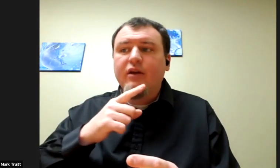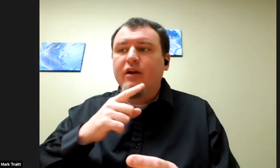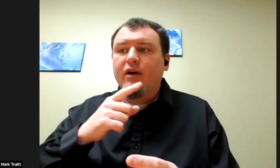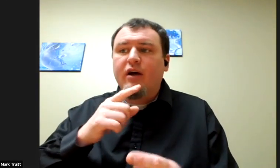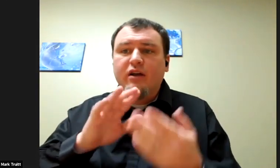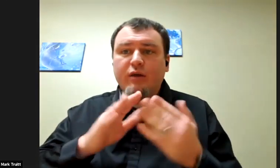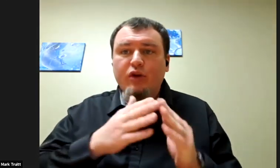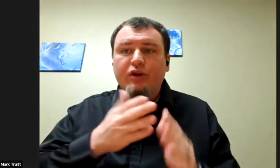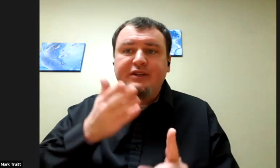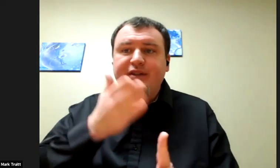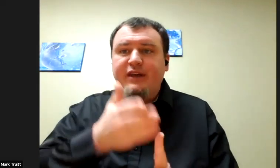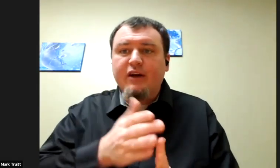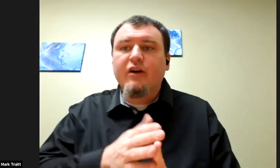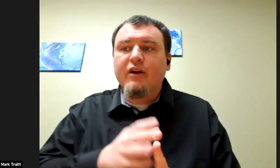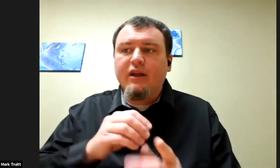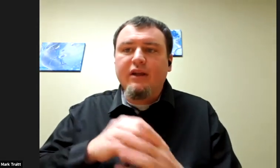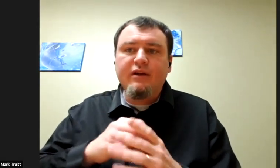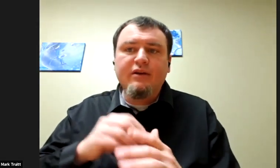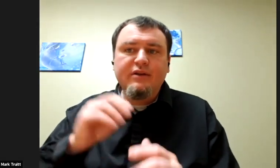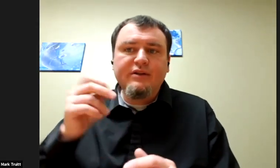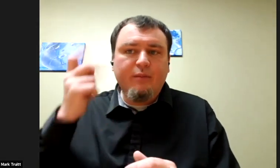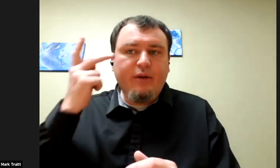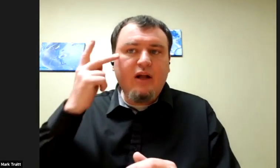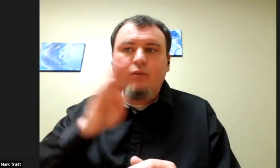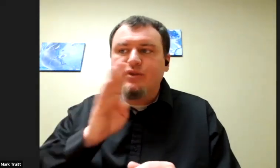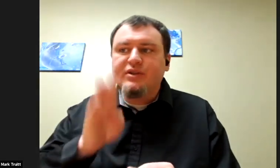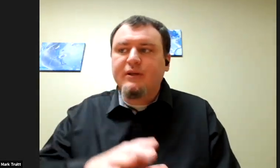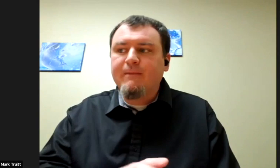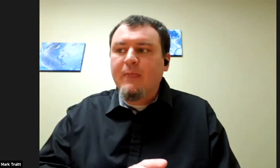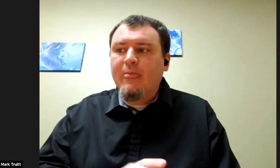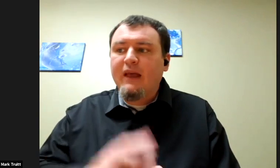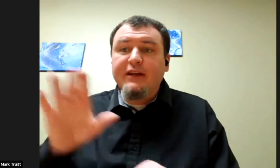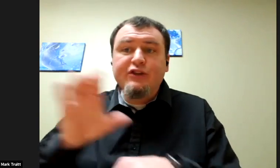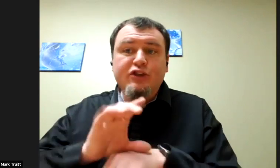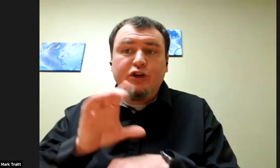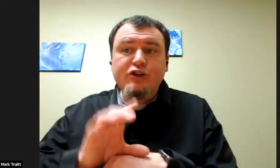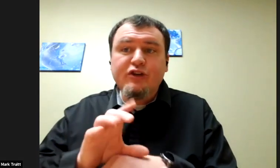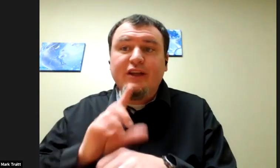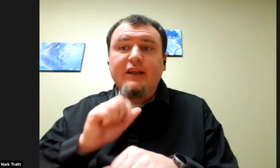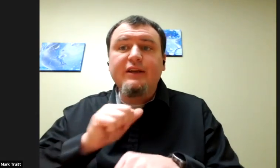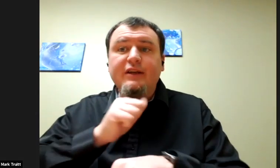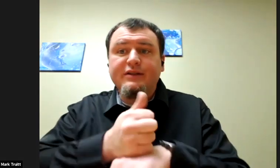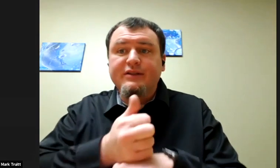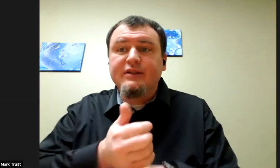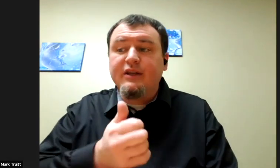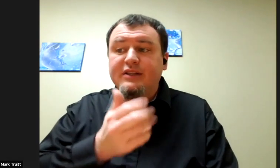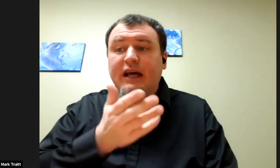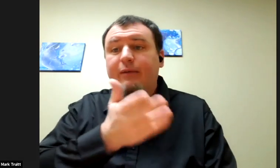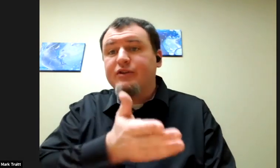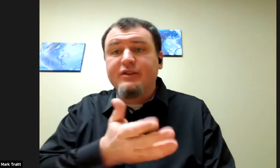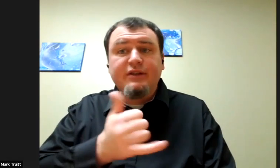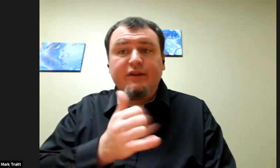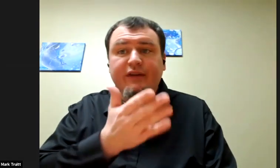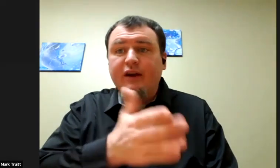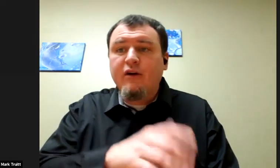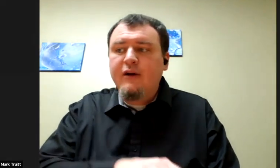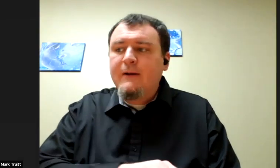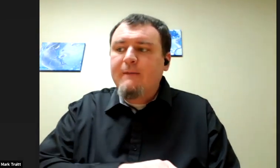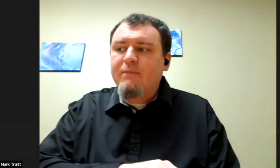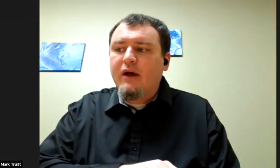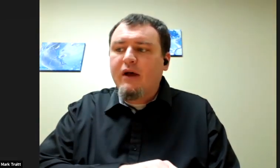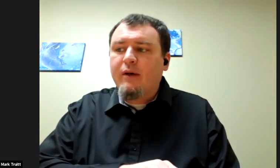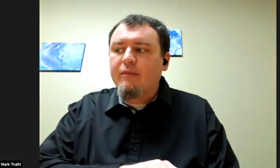hearing communities there in São Paulo, Brazil. His church that he established is still